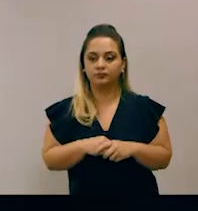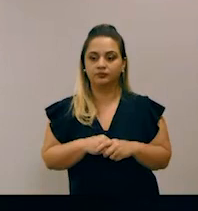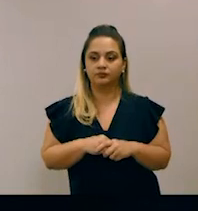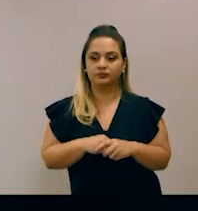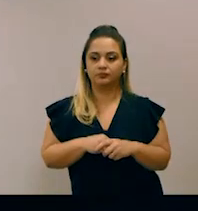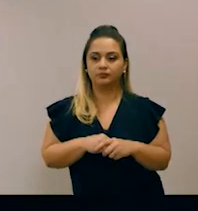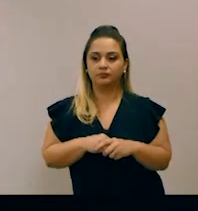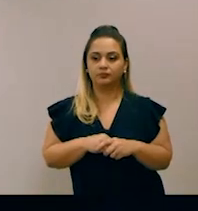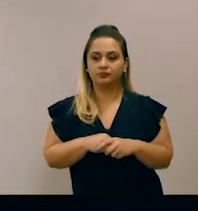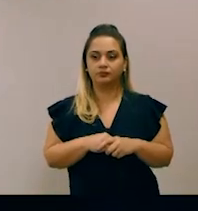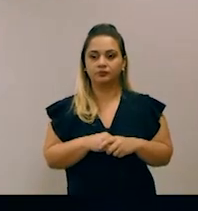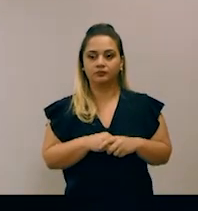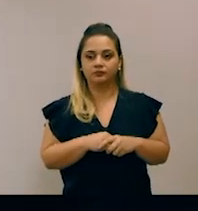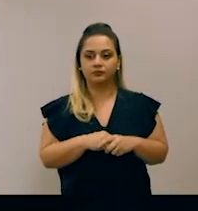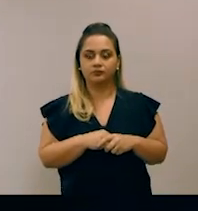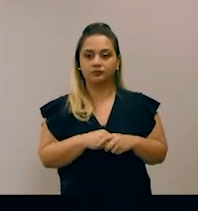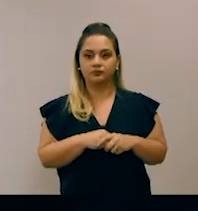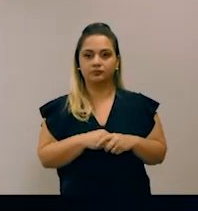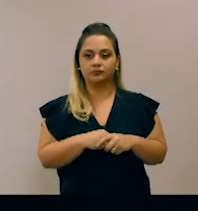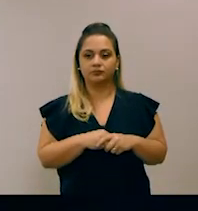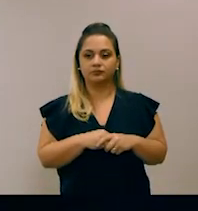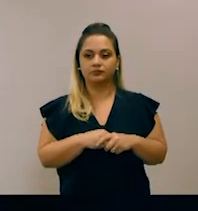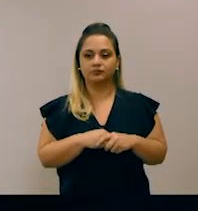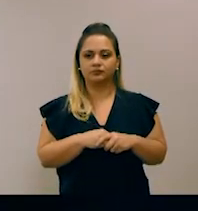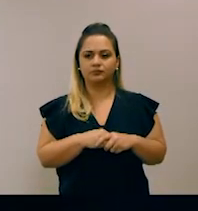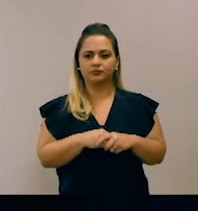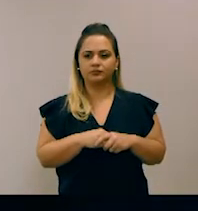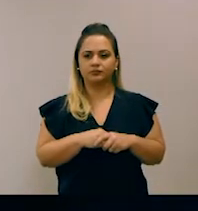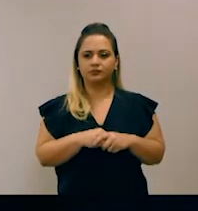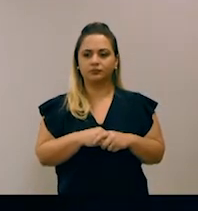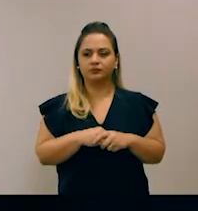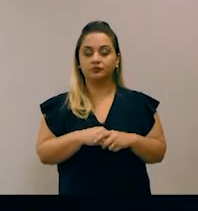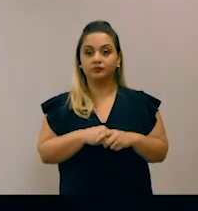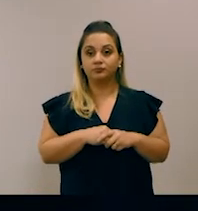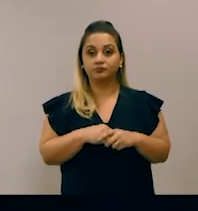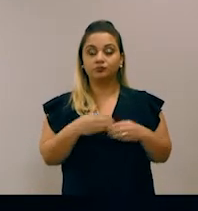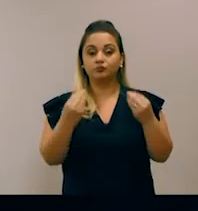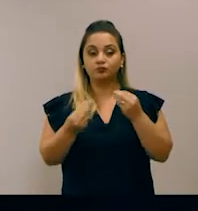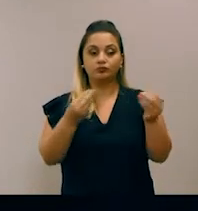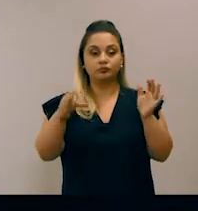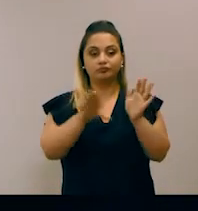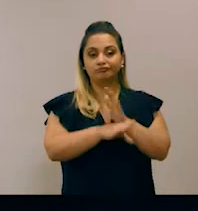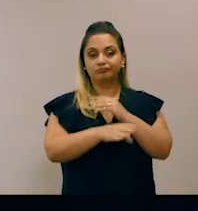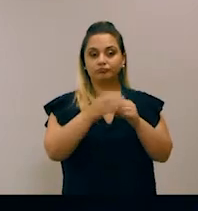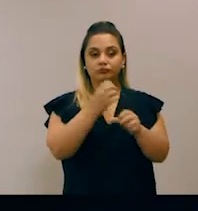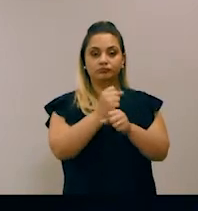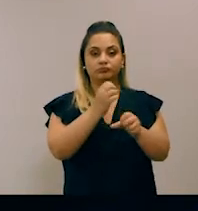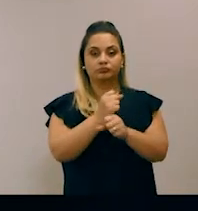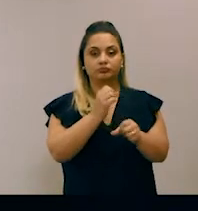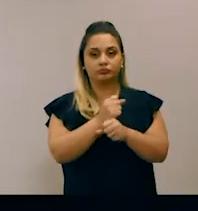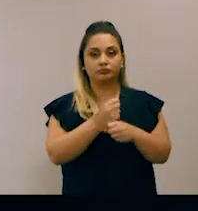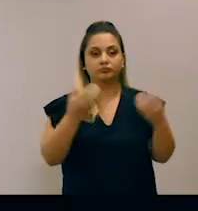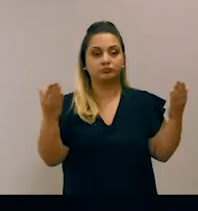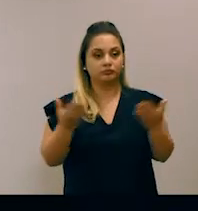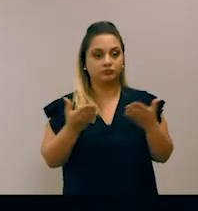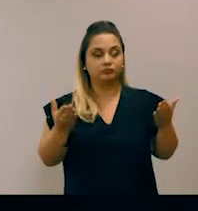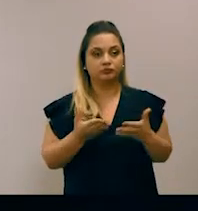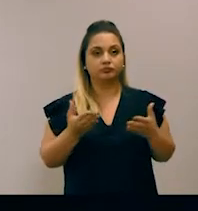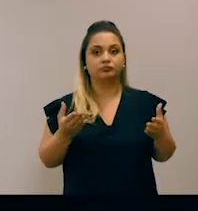more detail regarding the solution that was implemented, what it does, and how it gets the results.